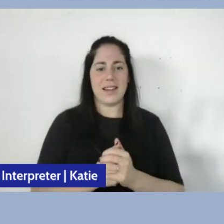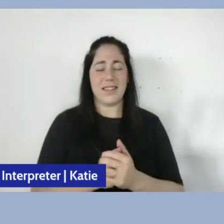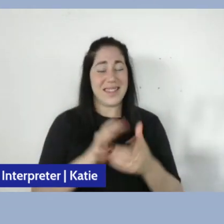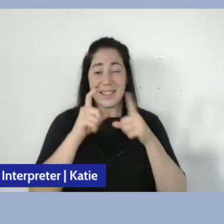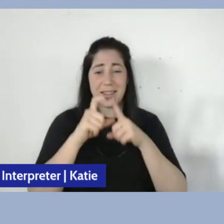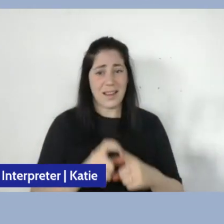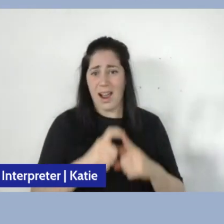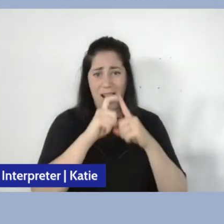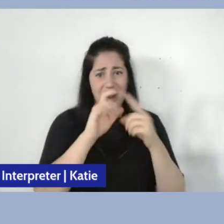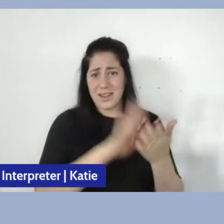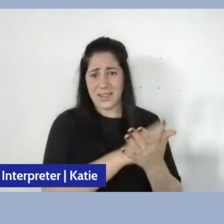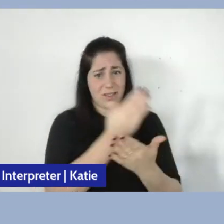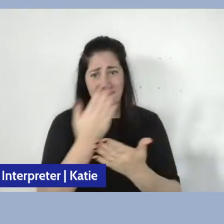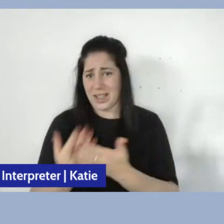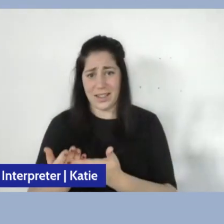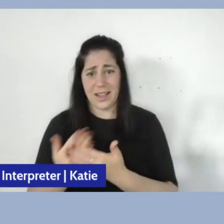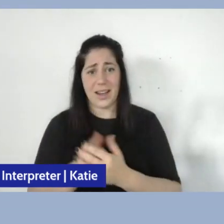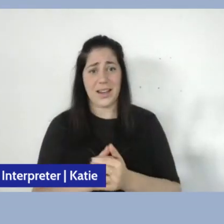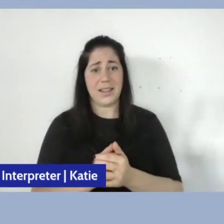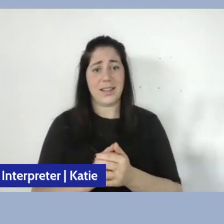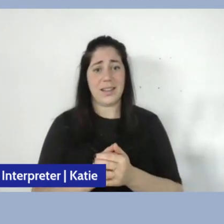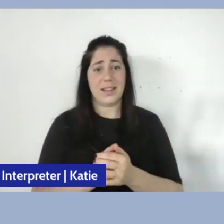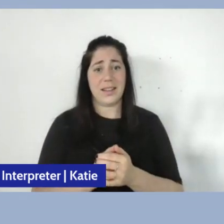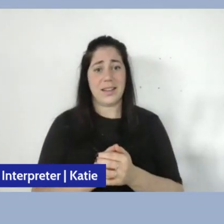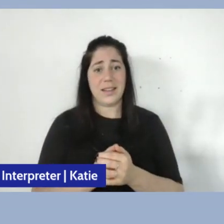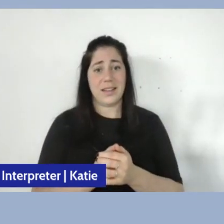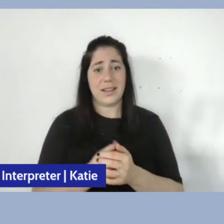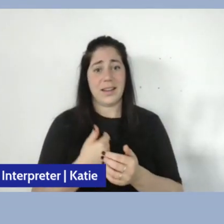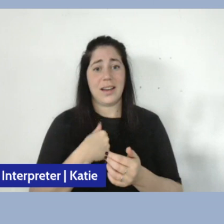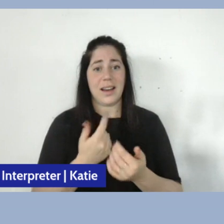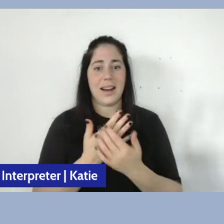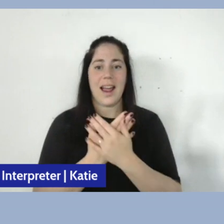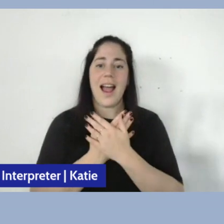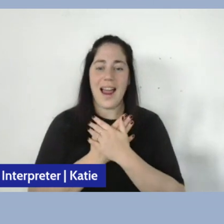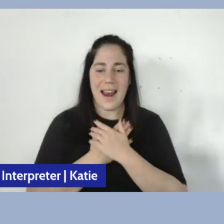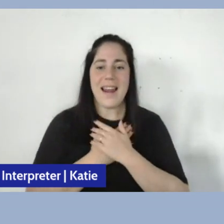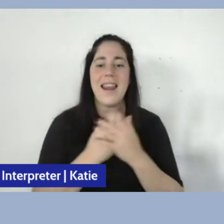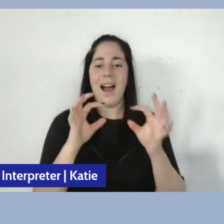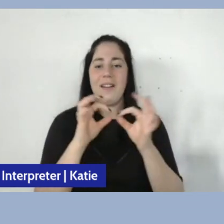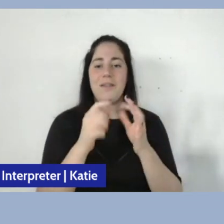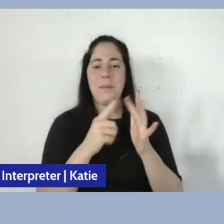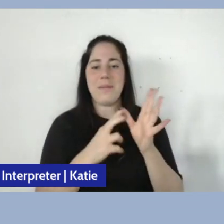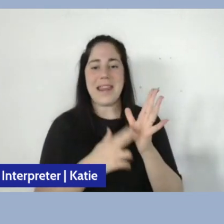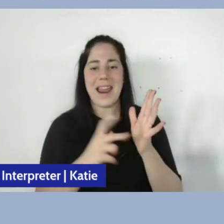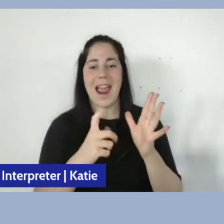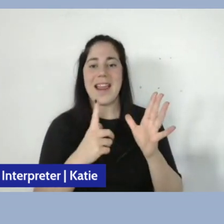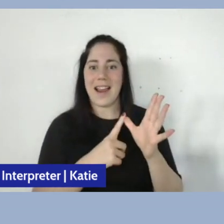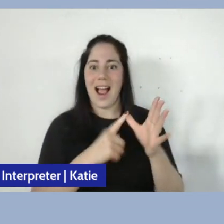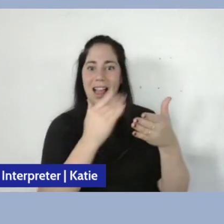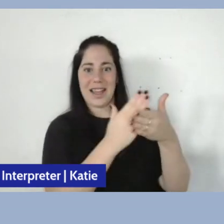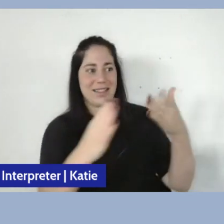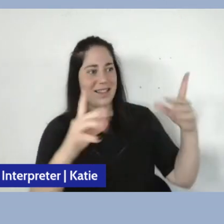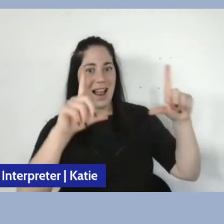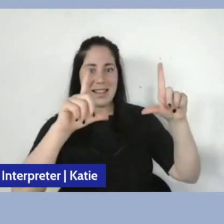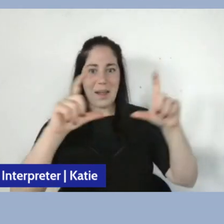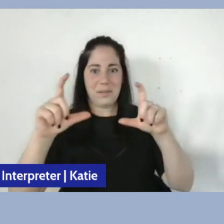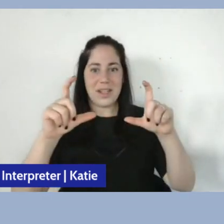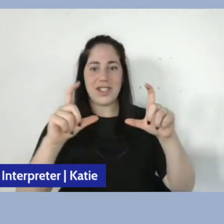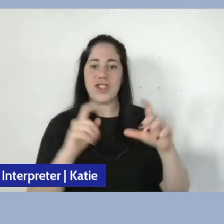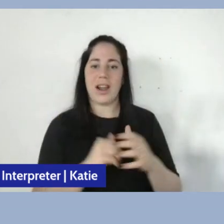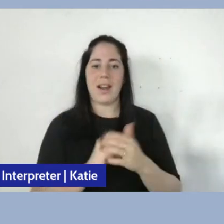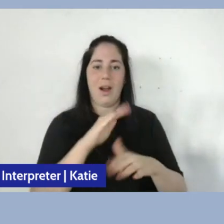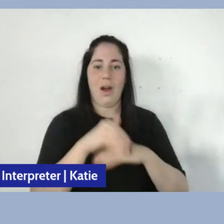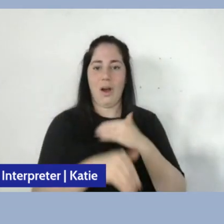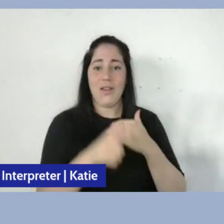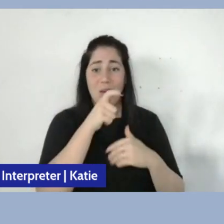some languages. And I love the slide that Bianca showed first and foremost. And I think that's, it's really